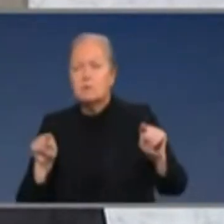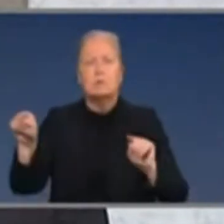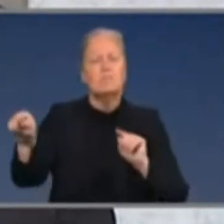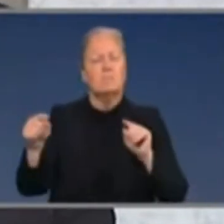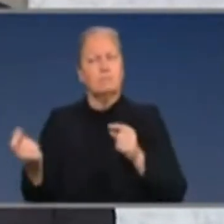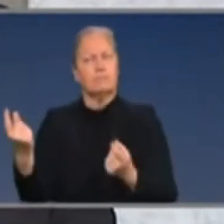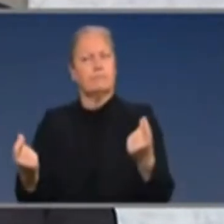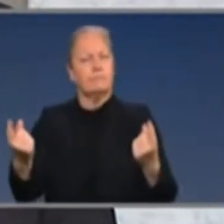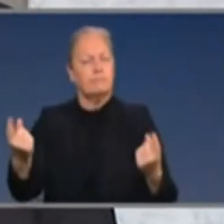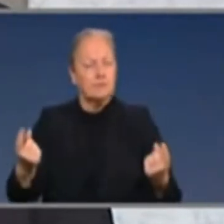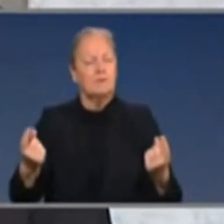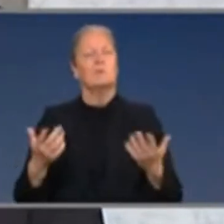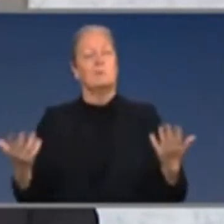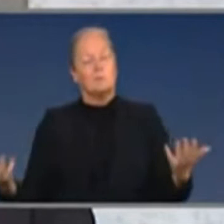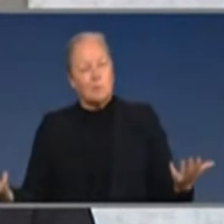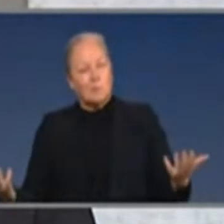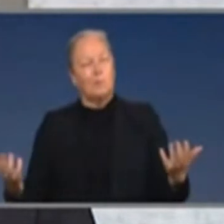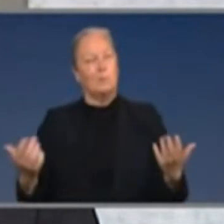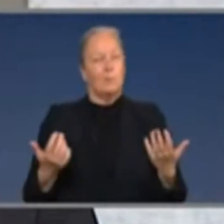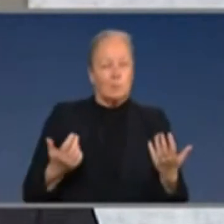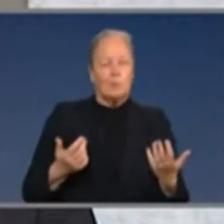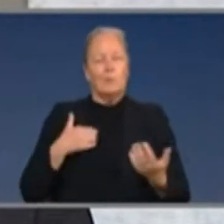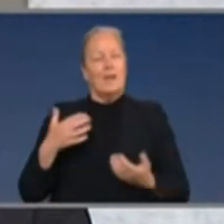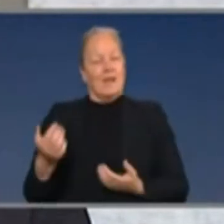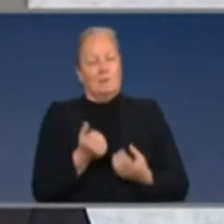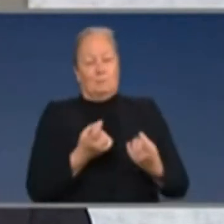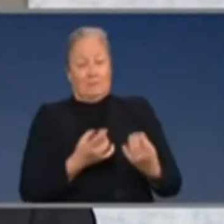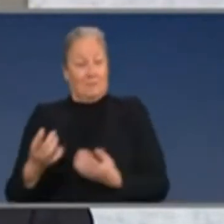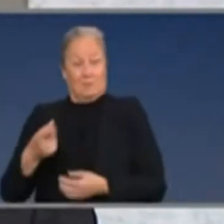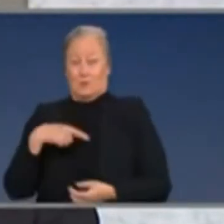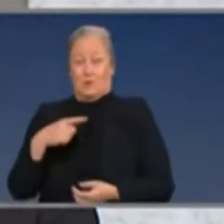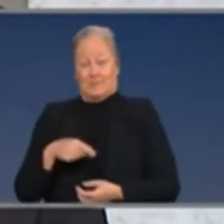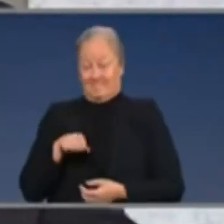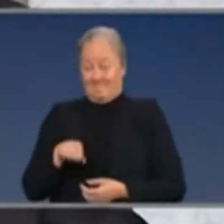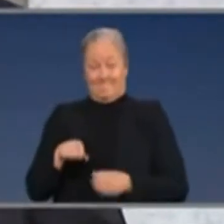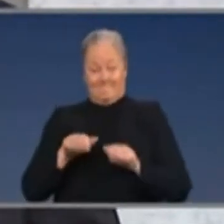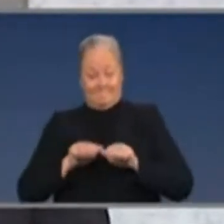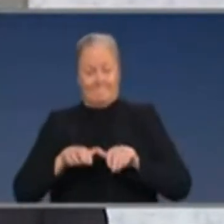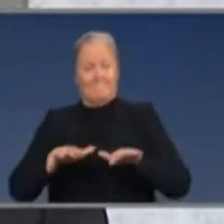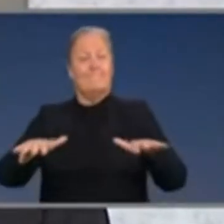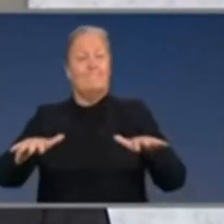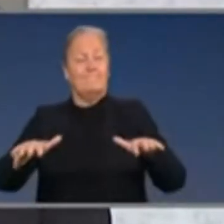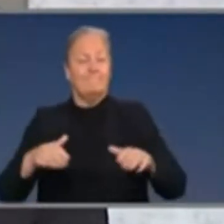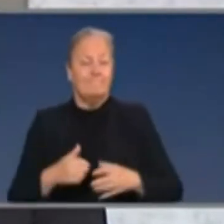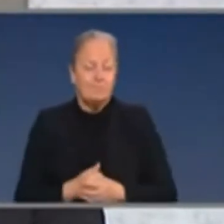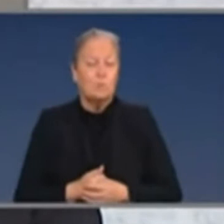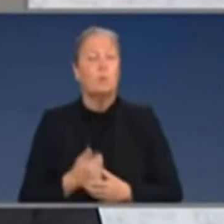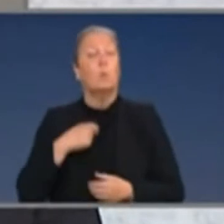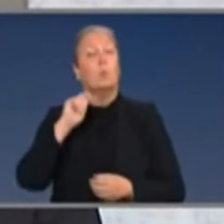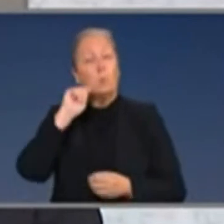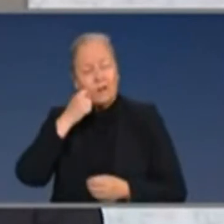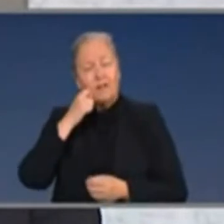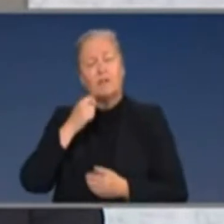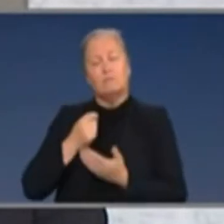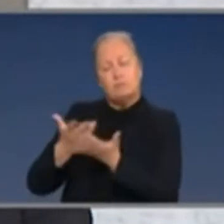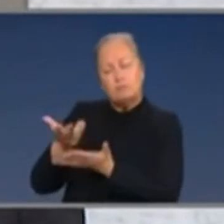further restrictions or limitations to stem this outbreak. And we'll be sharing our views again with the